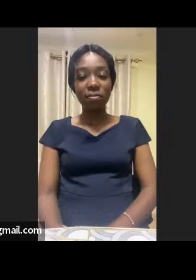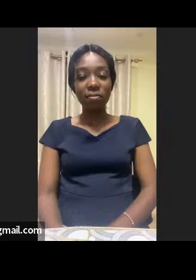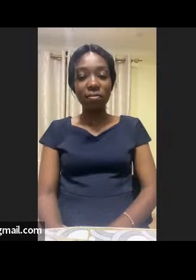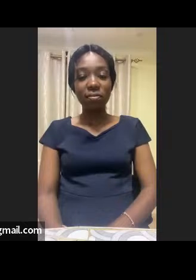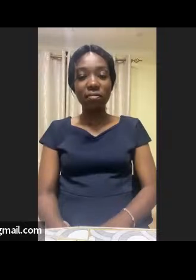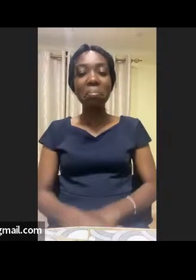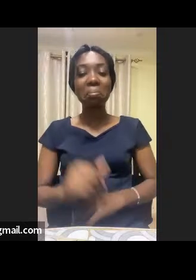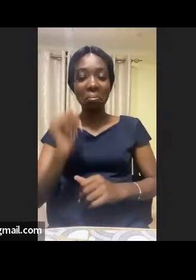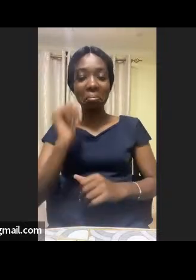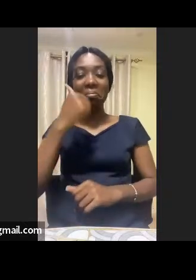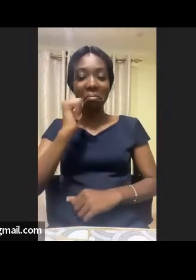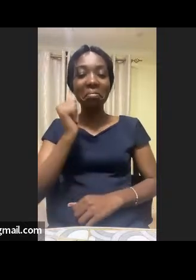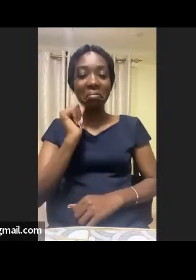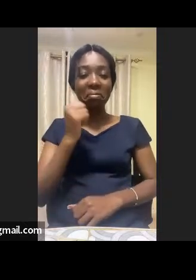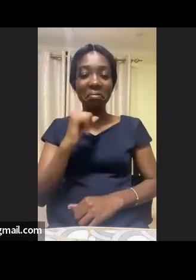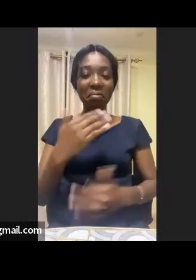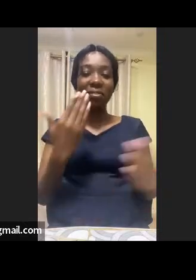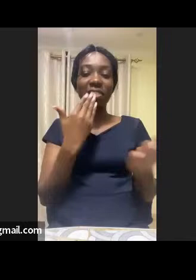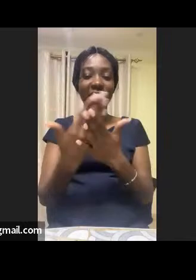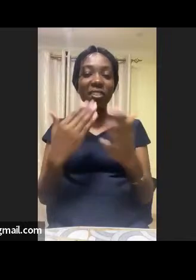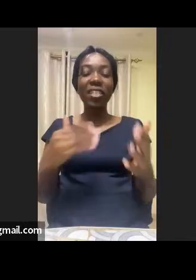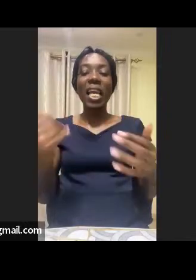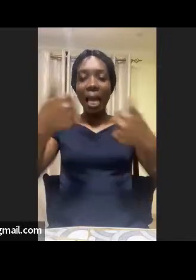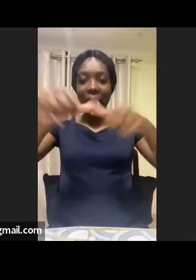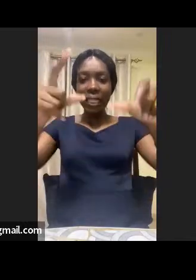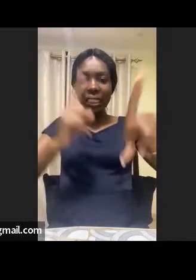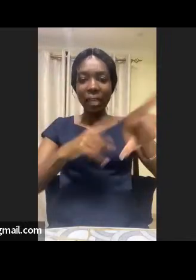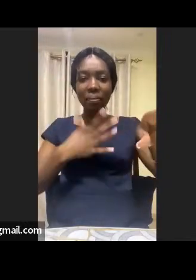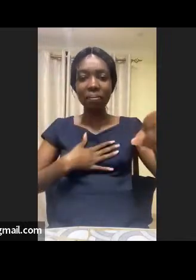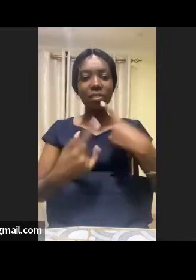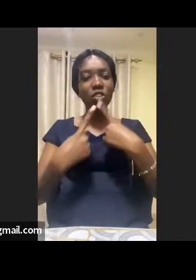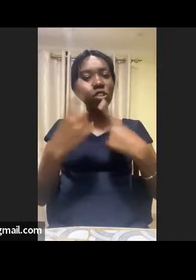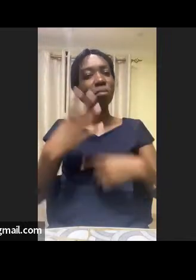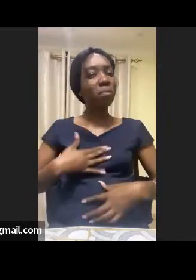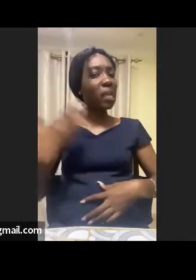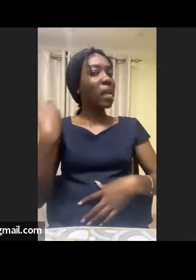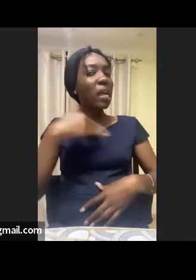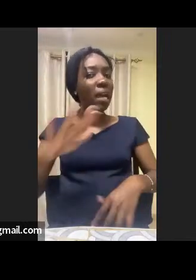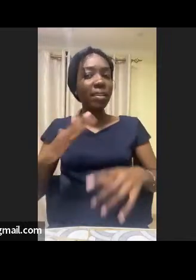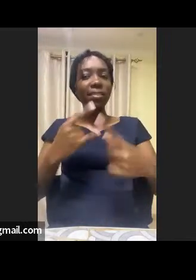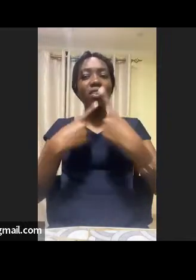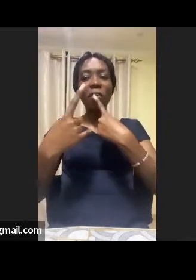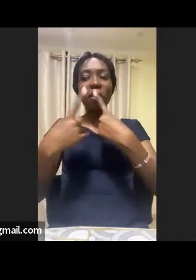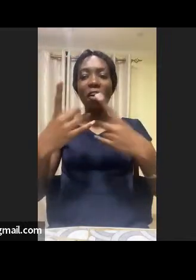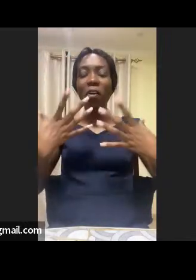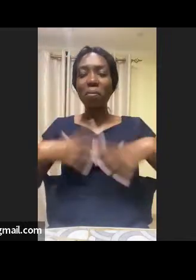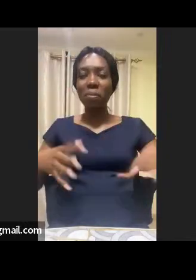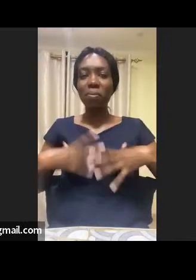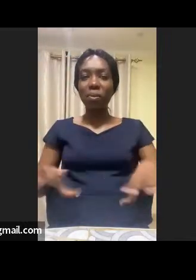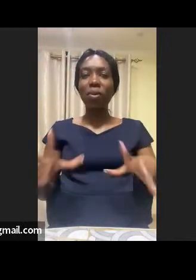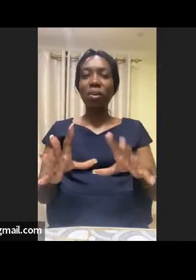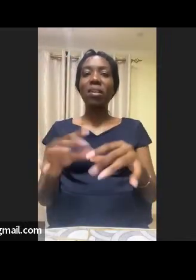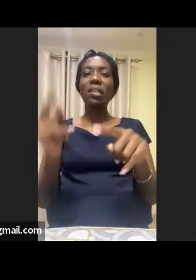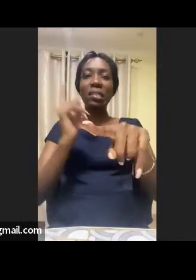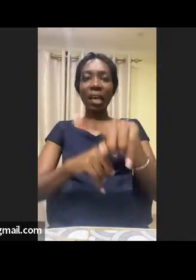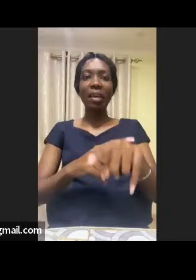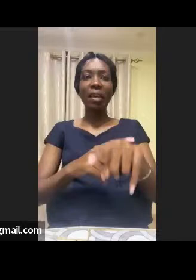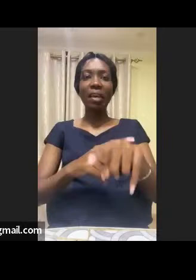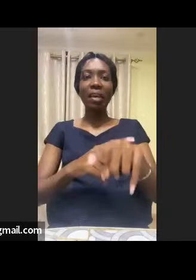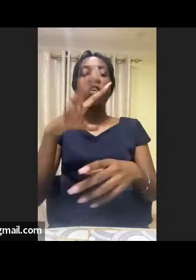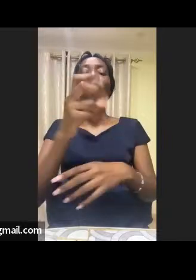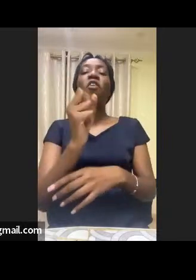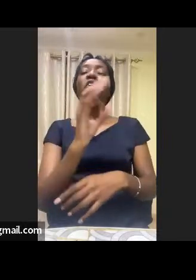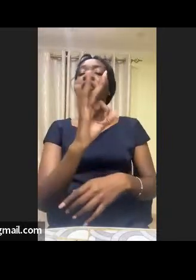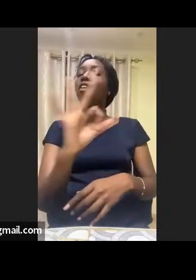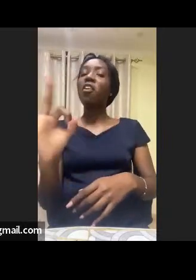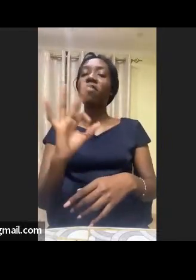Lovely, thank you. Every time I'm speaking, I hate to speak to people while my video is off. So you'll have